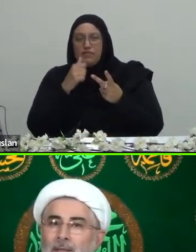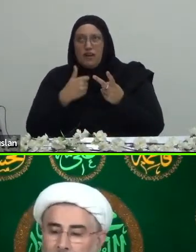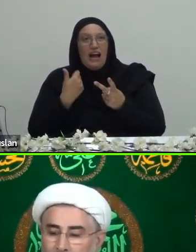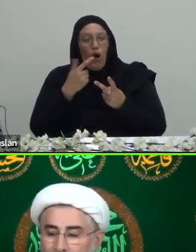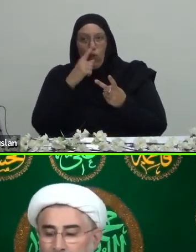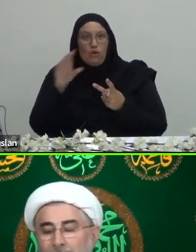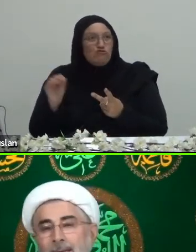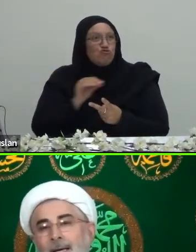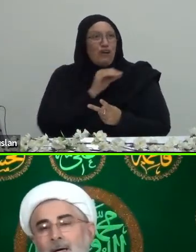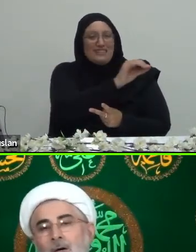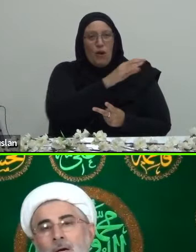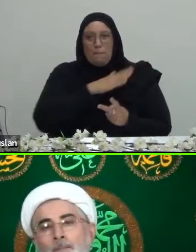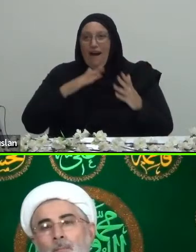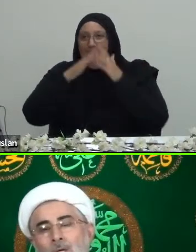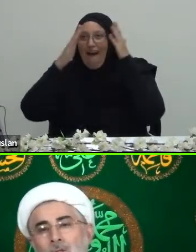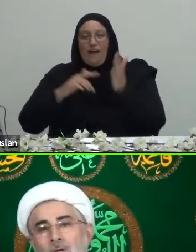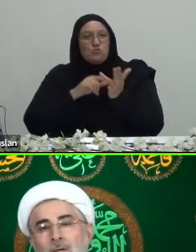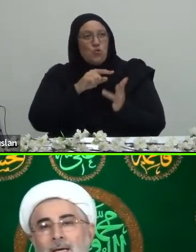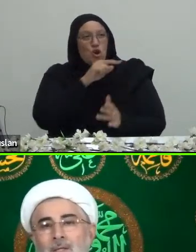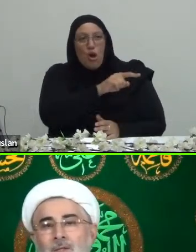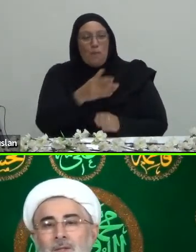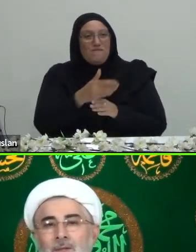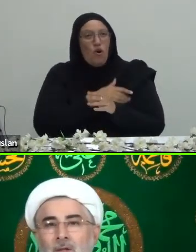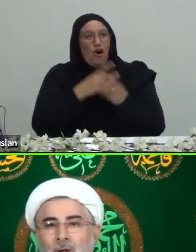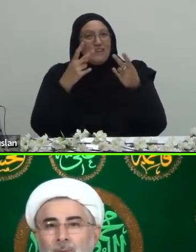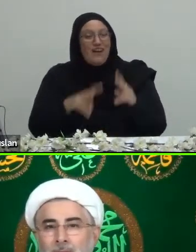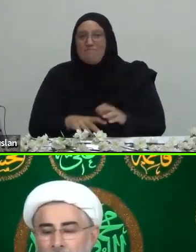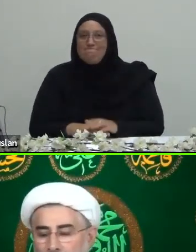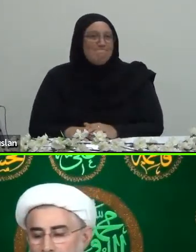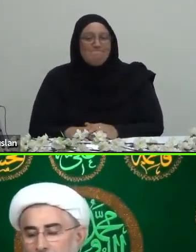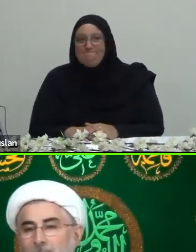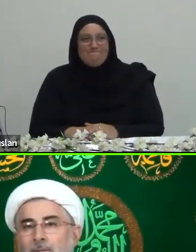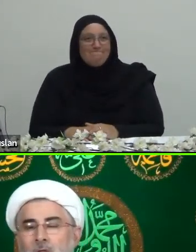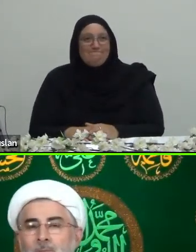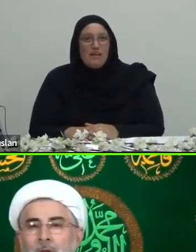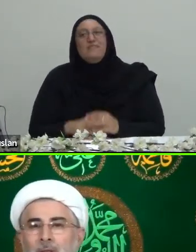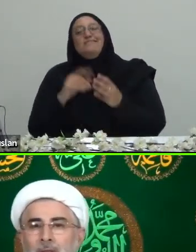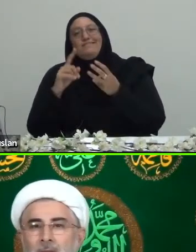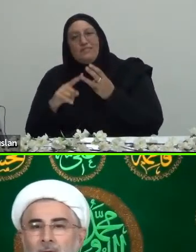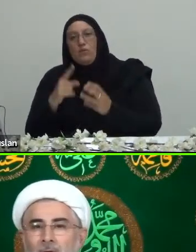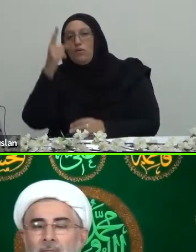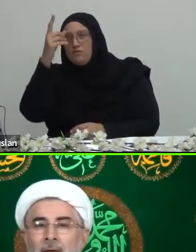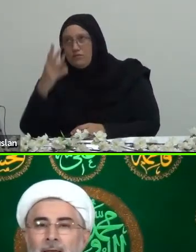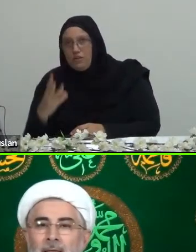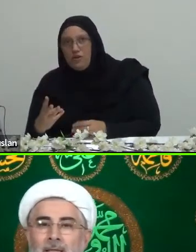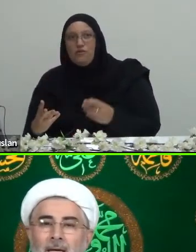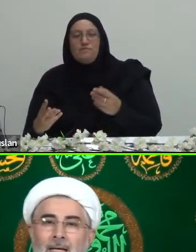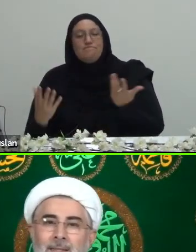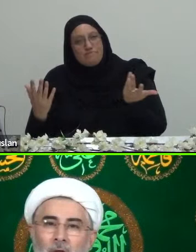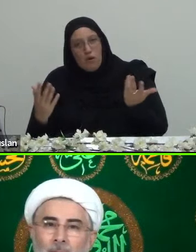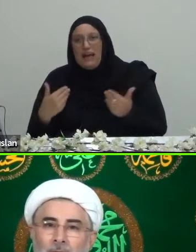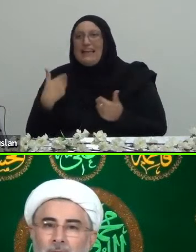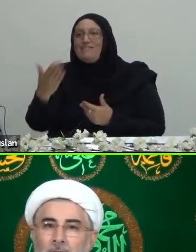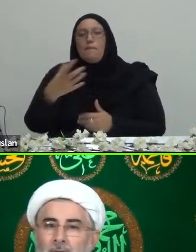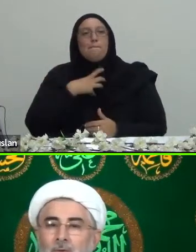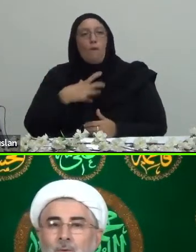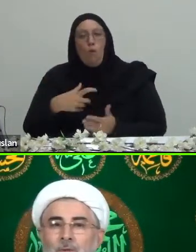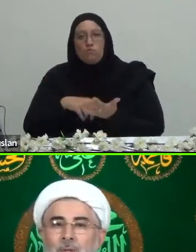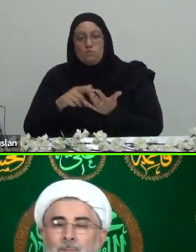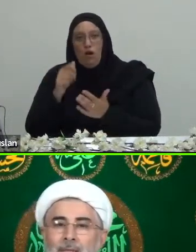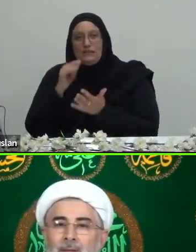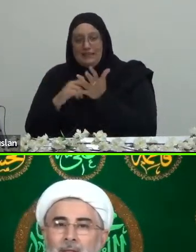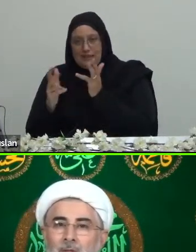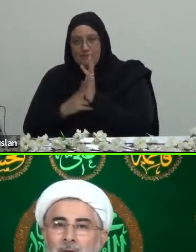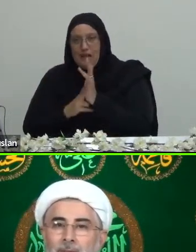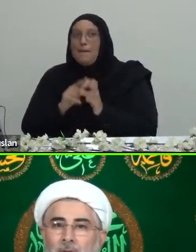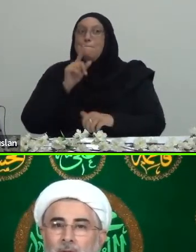her, I didn't. Now, my son has certain obligations. If his mother is alive, he has an obligation towards